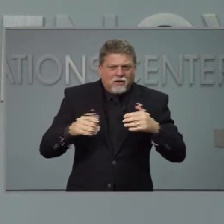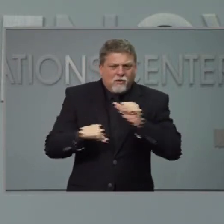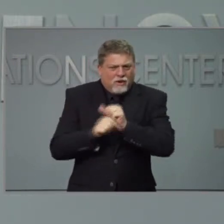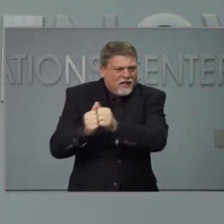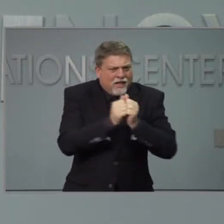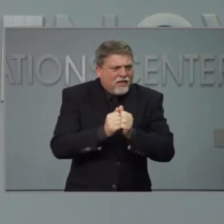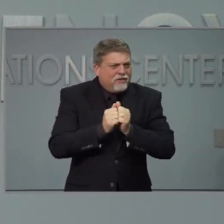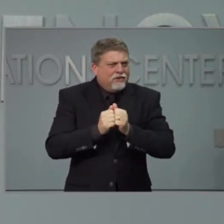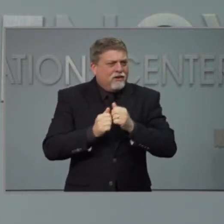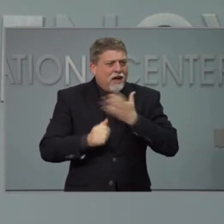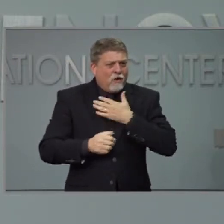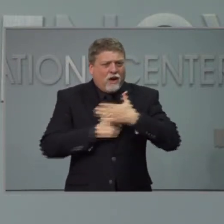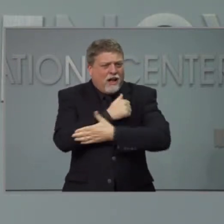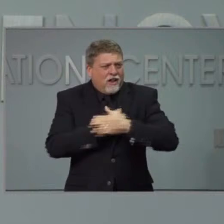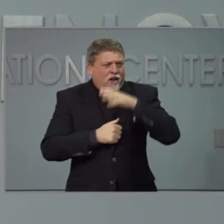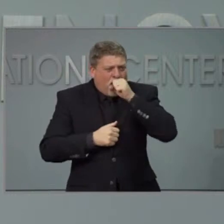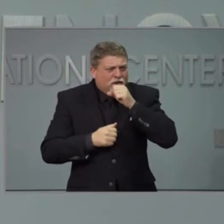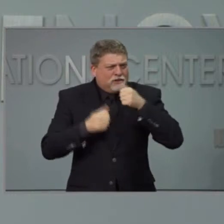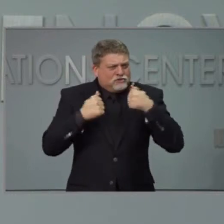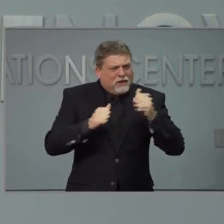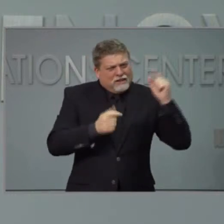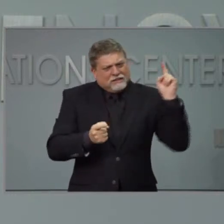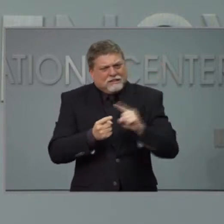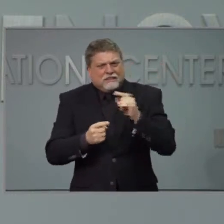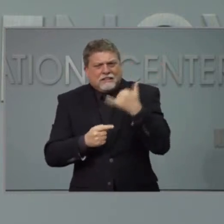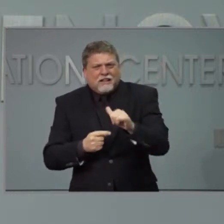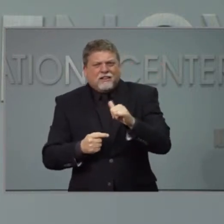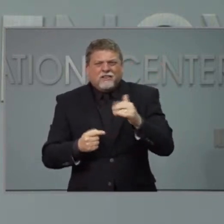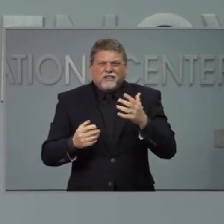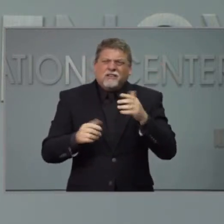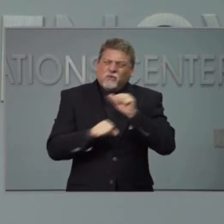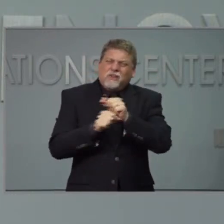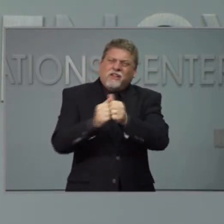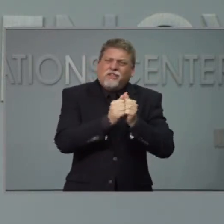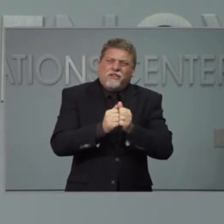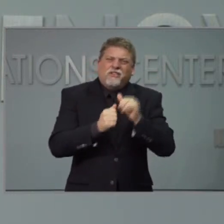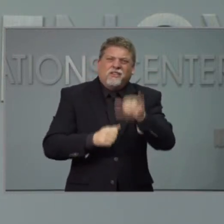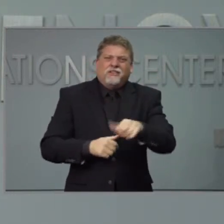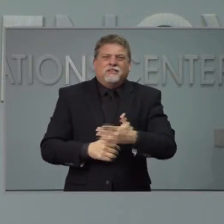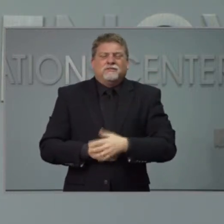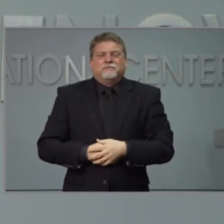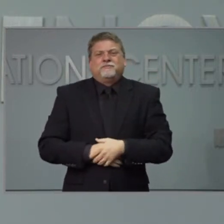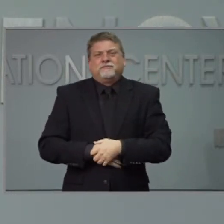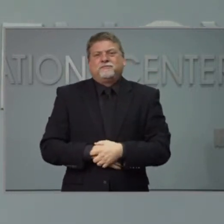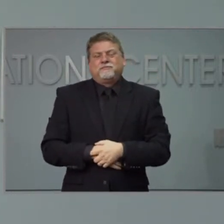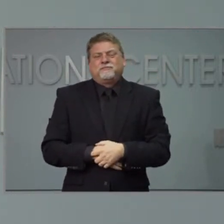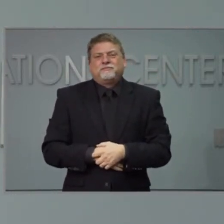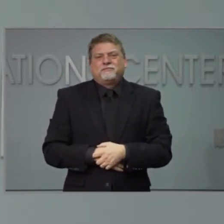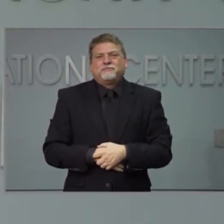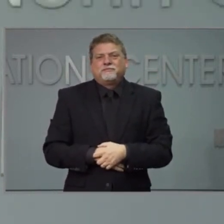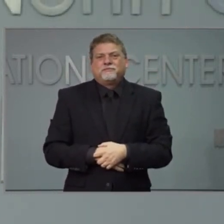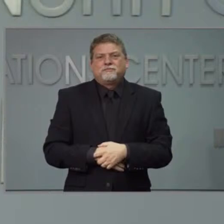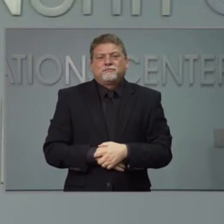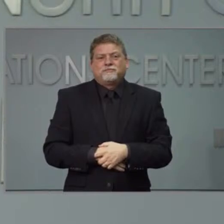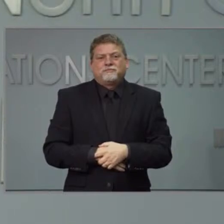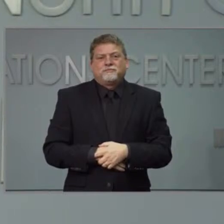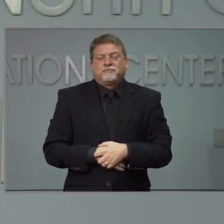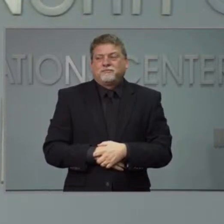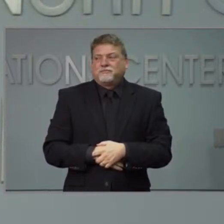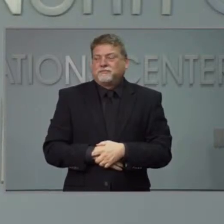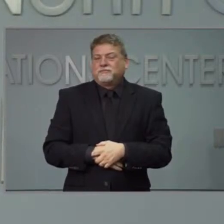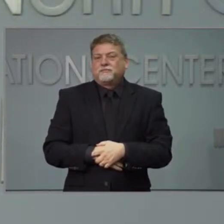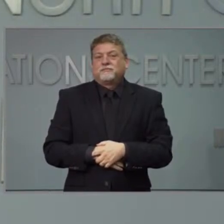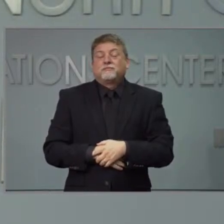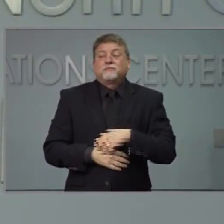to go backwards as a county or a state. Thanks. You